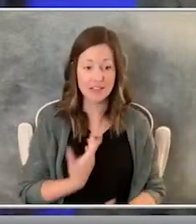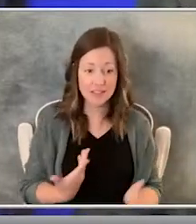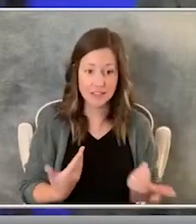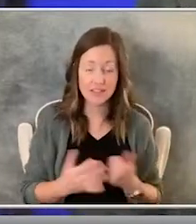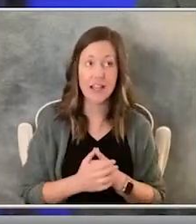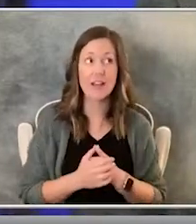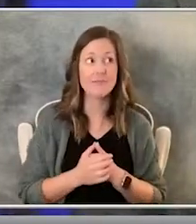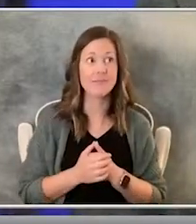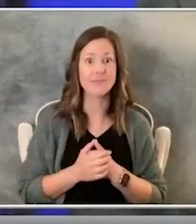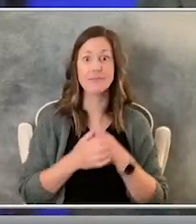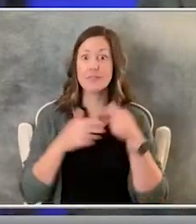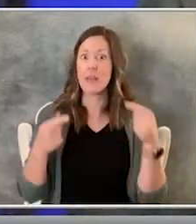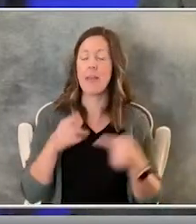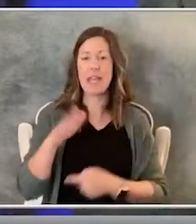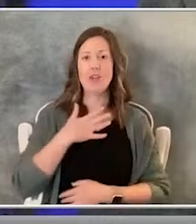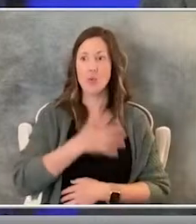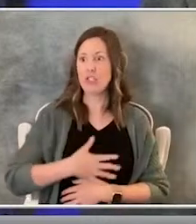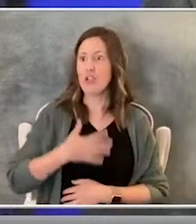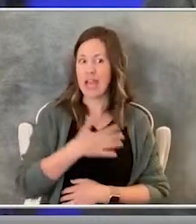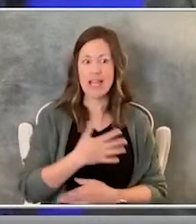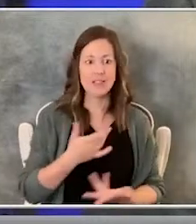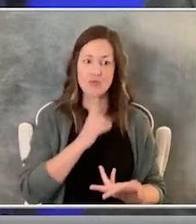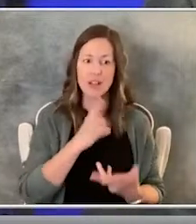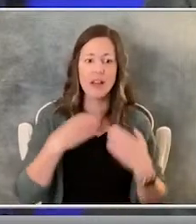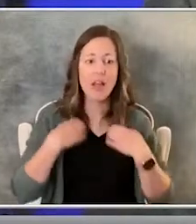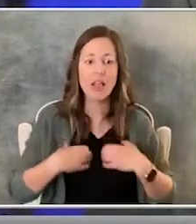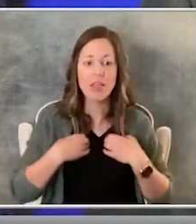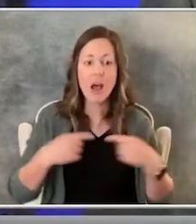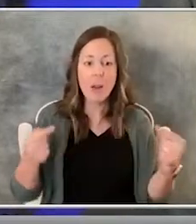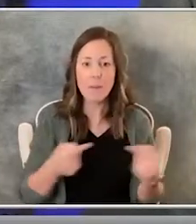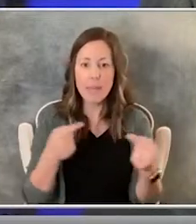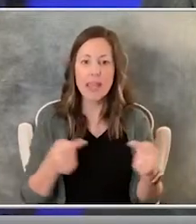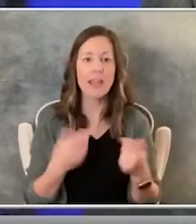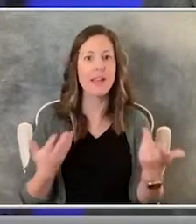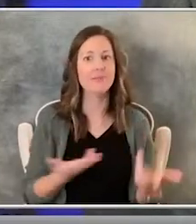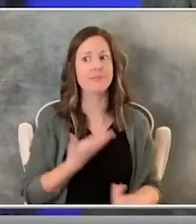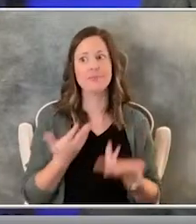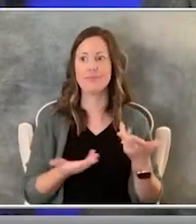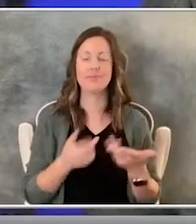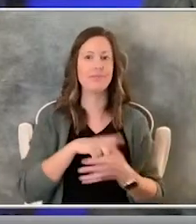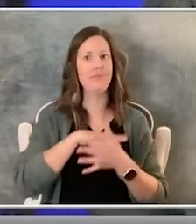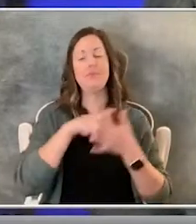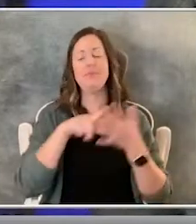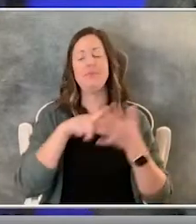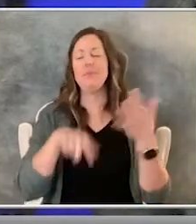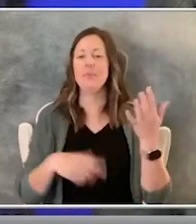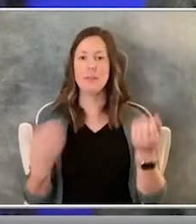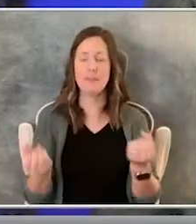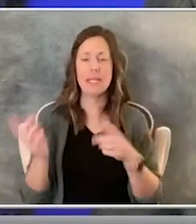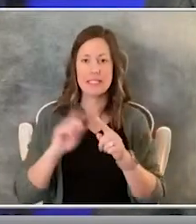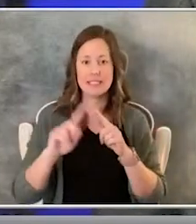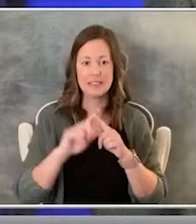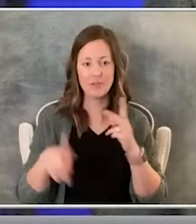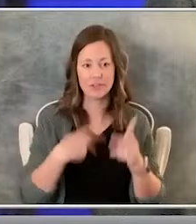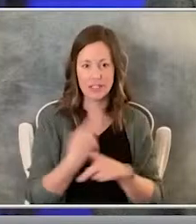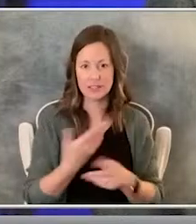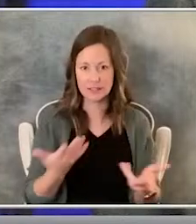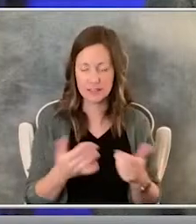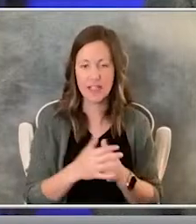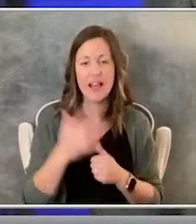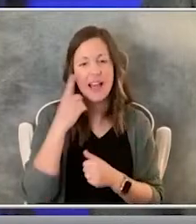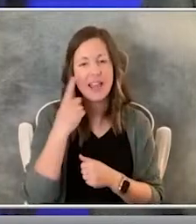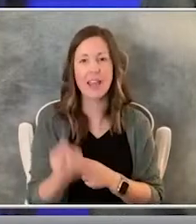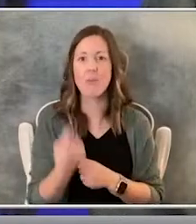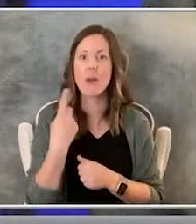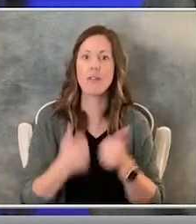their chest and. Yeah, and so, but I think one of the key, and you can certainly fill this in, Dr. Spady, but I think one of the keys is